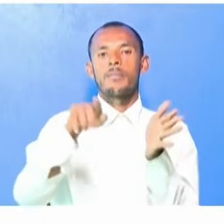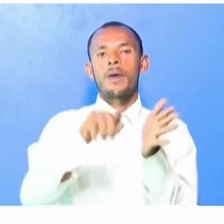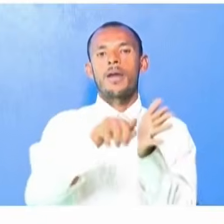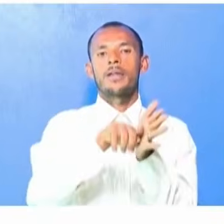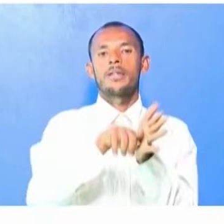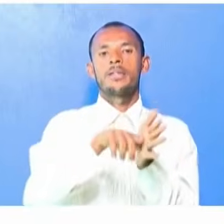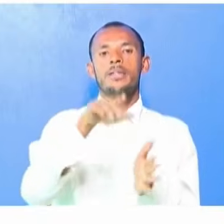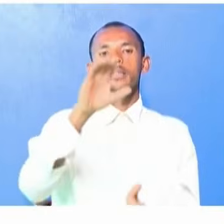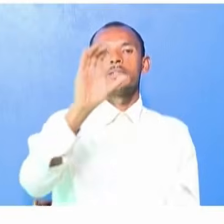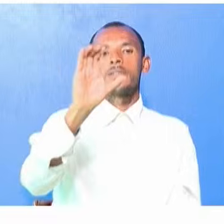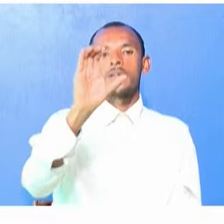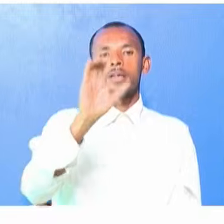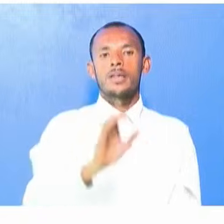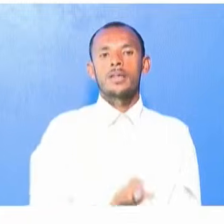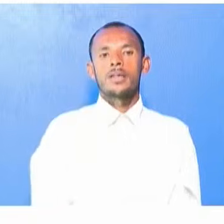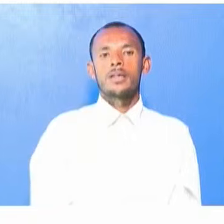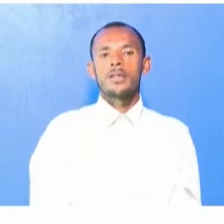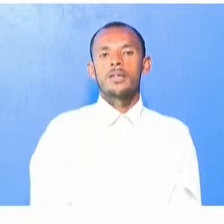C,